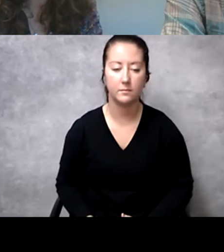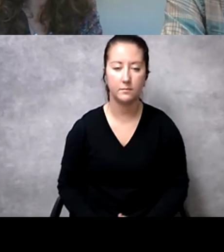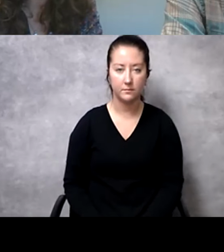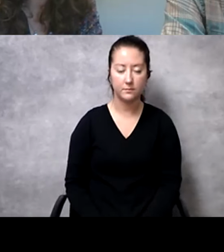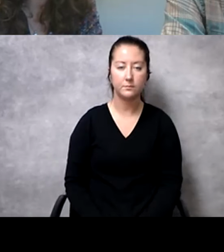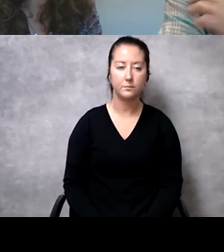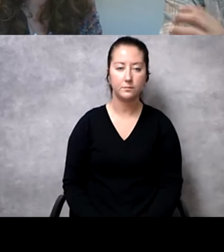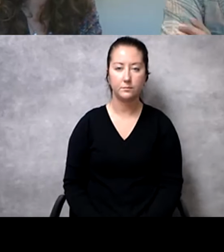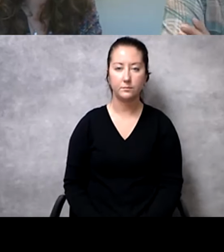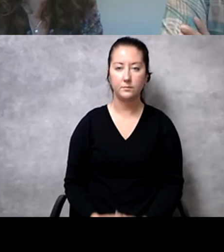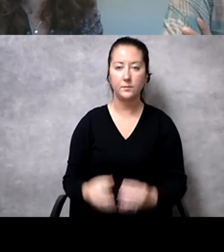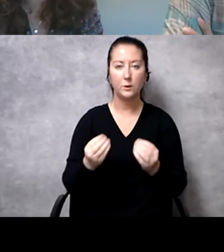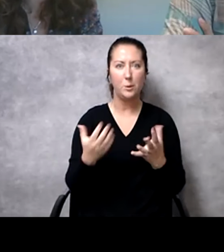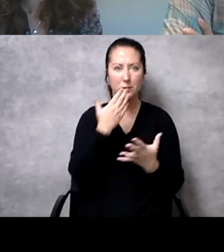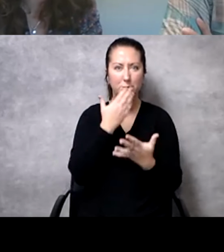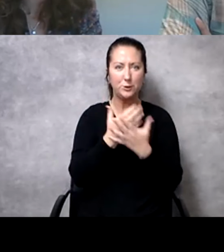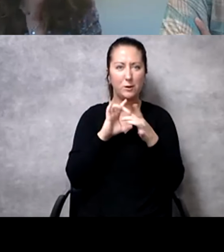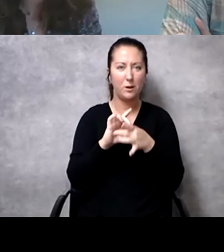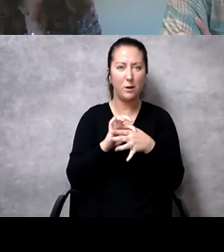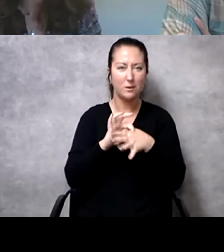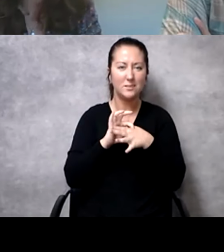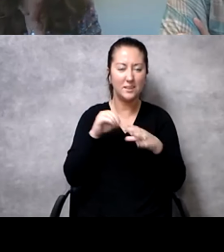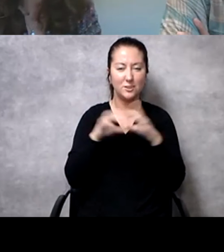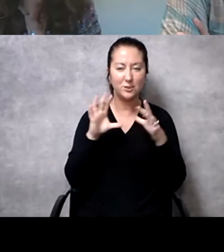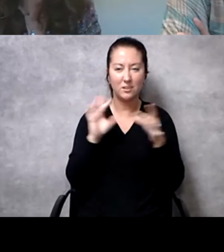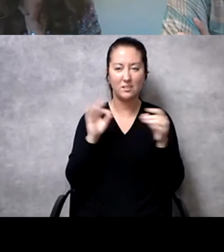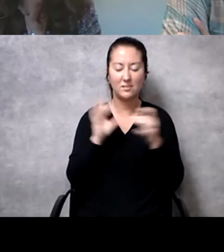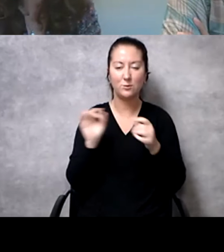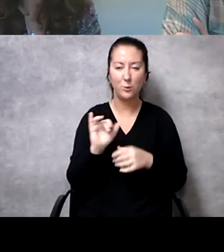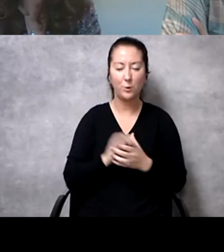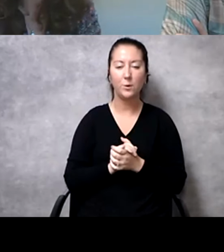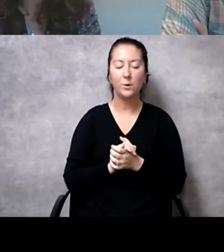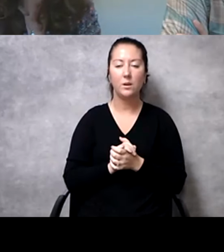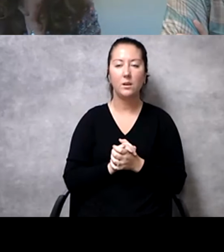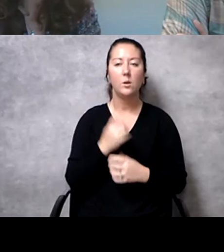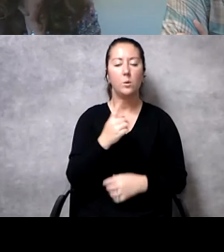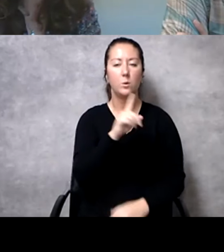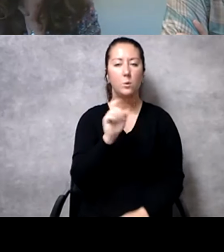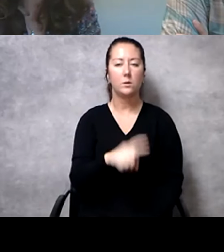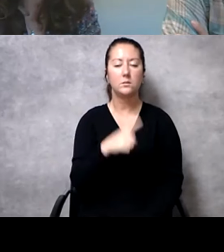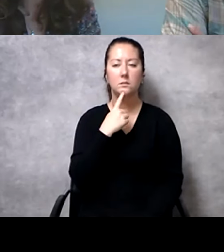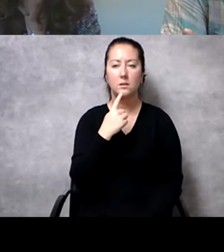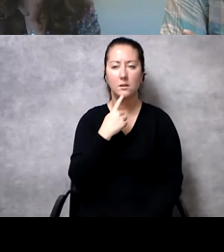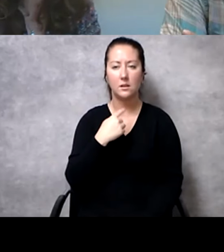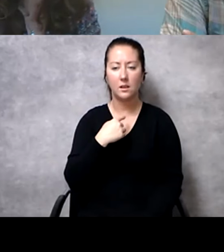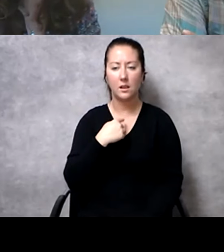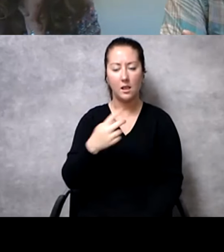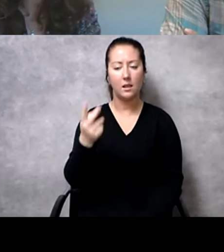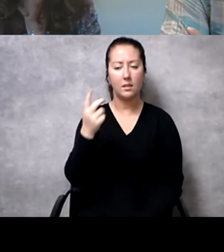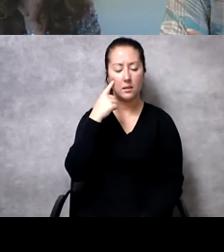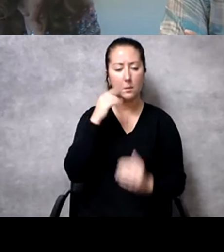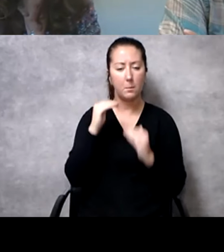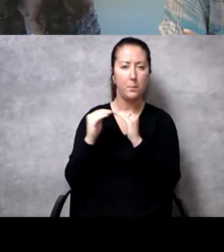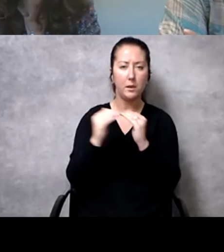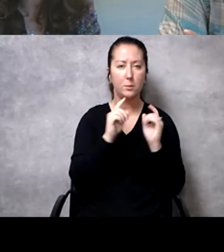There's so much good content in the chat too. Yeah. Just trying. So one of the questions is, how do I find that peer mentoring is very useful